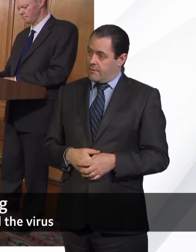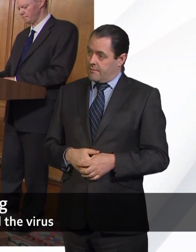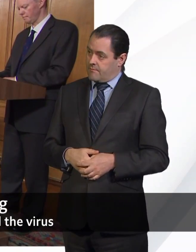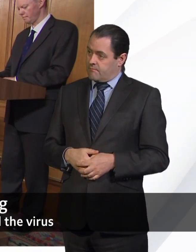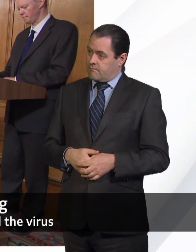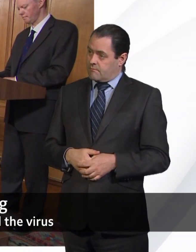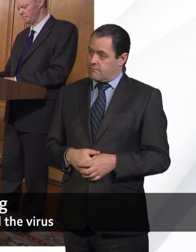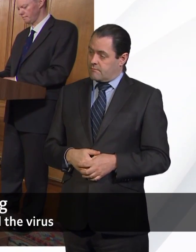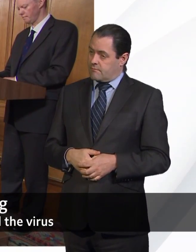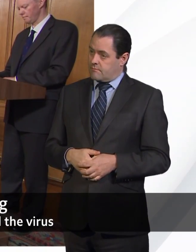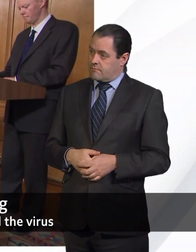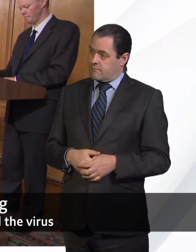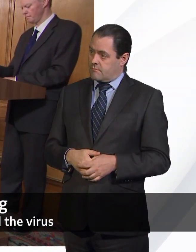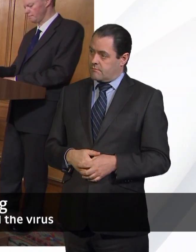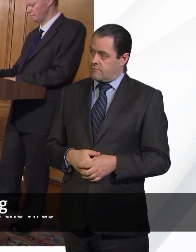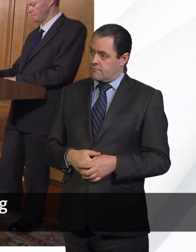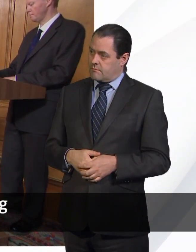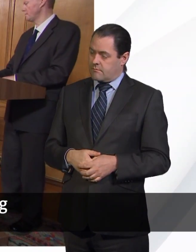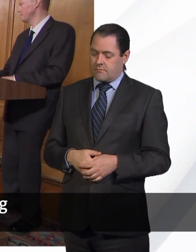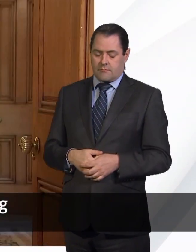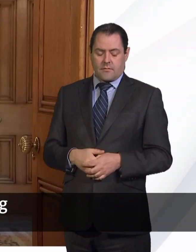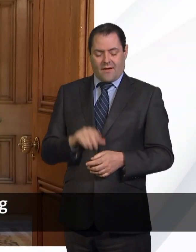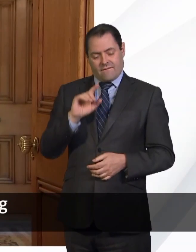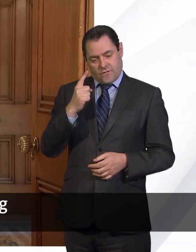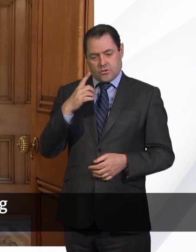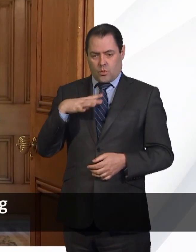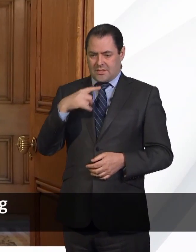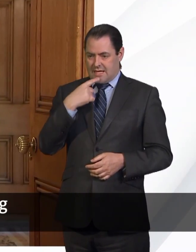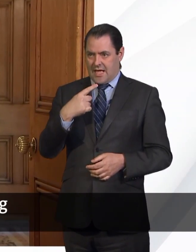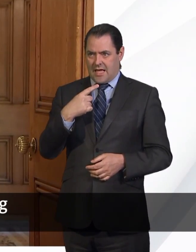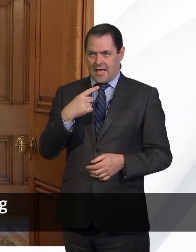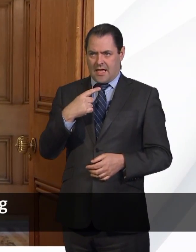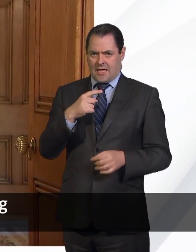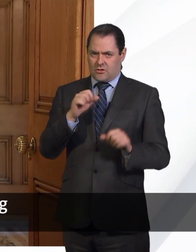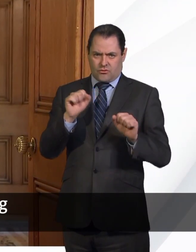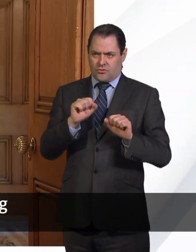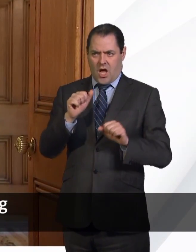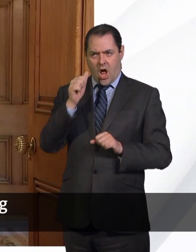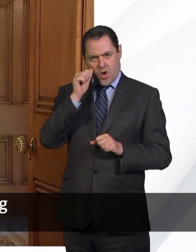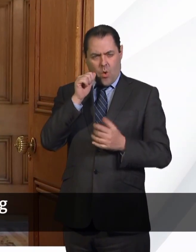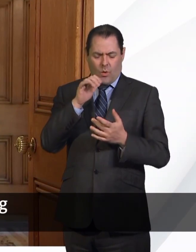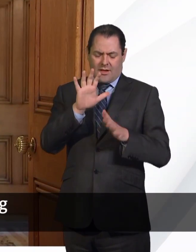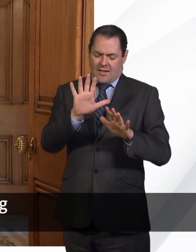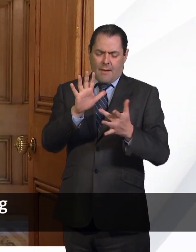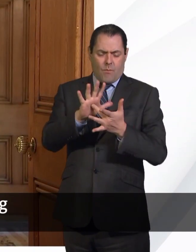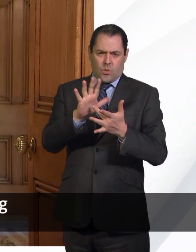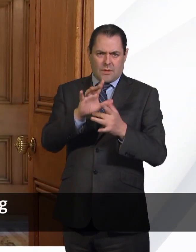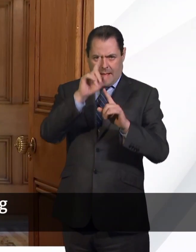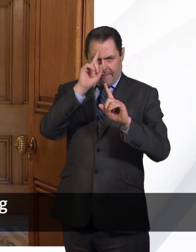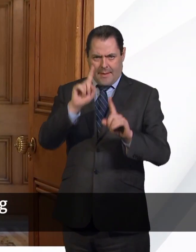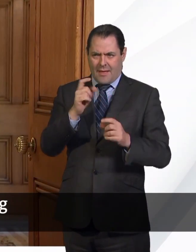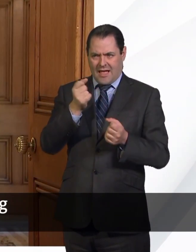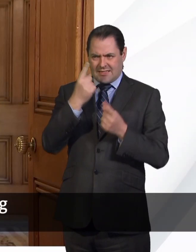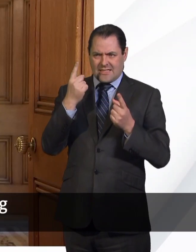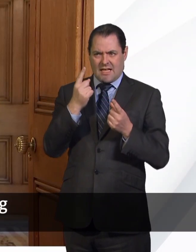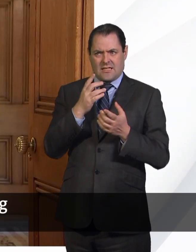Right. Jonathan, look, first of all, we're not there yet, and it's very, very important that people understand